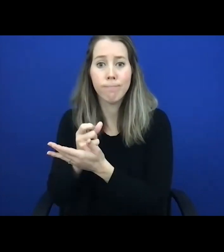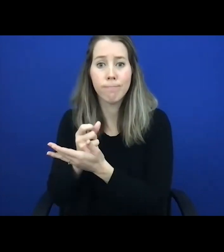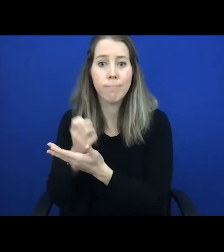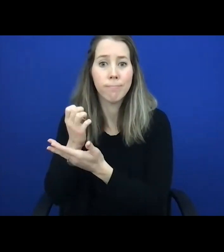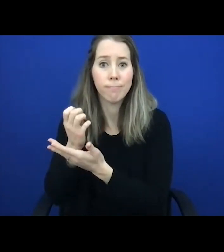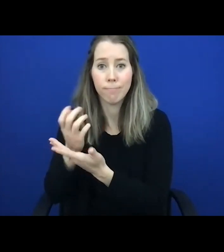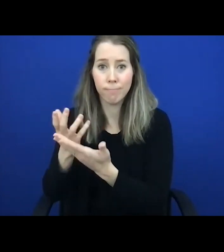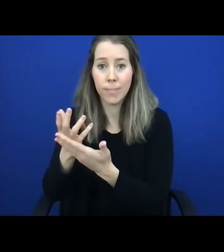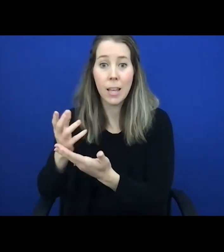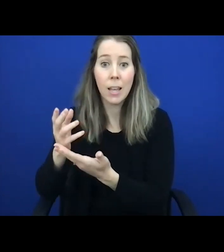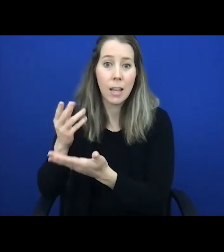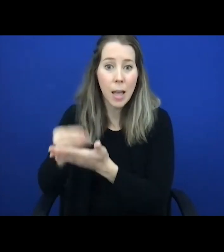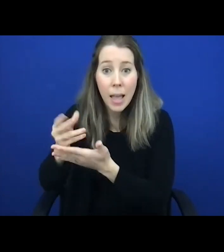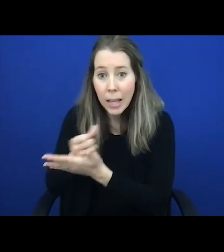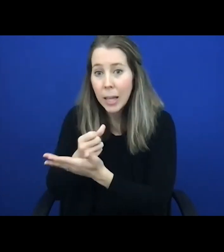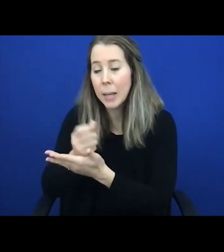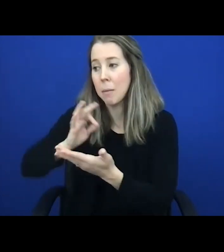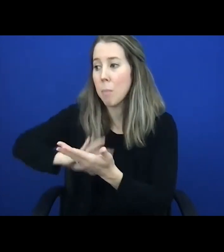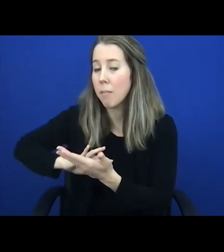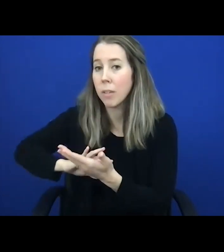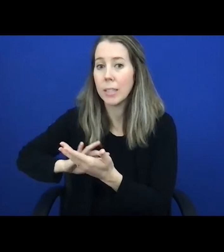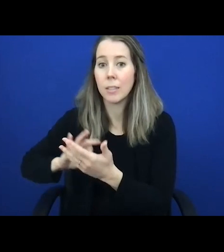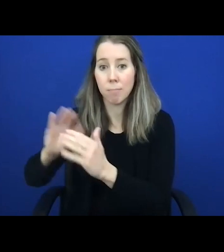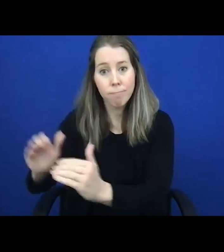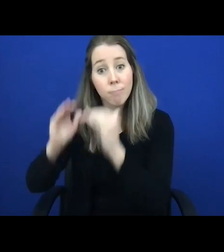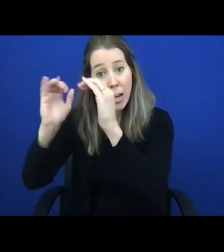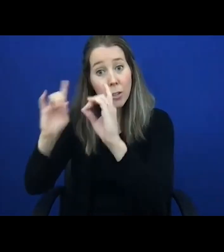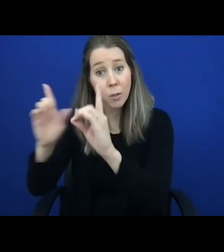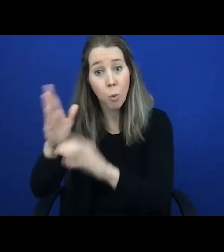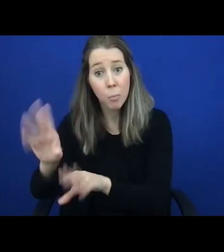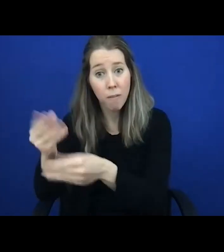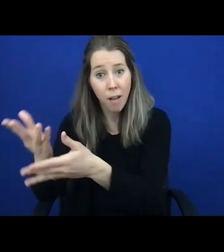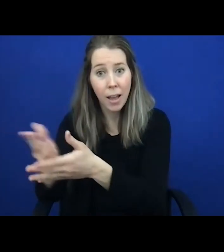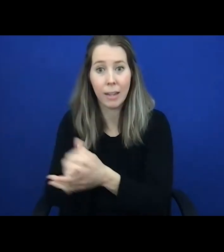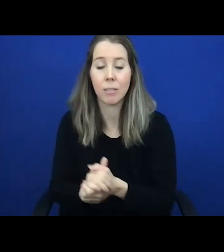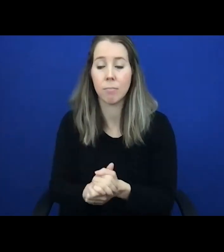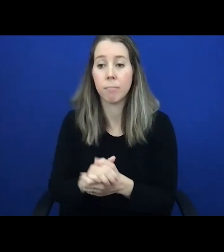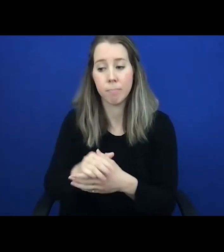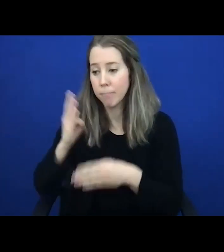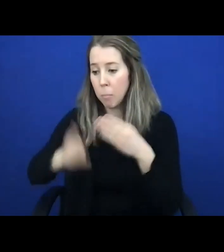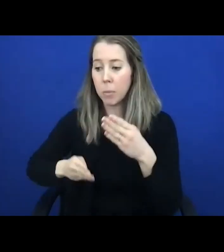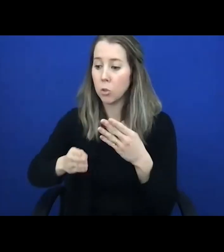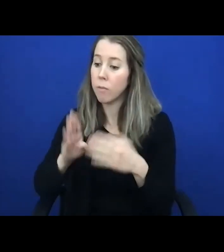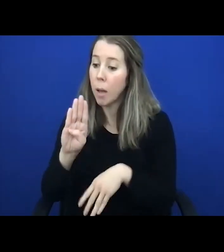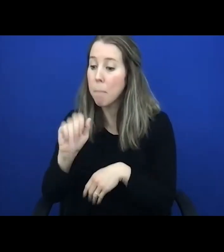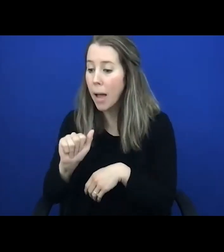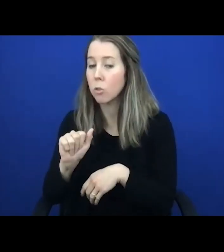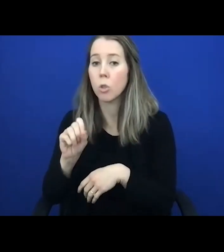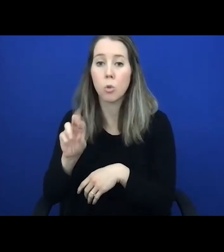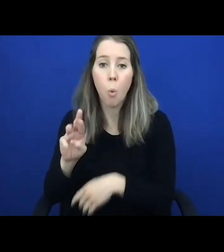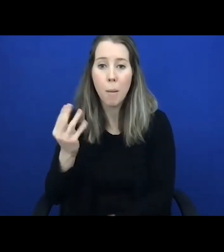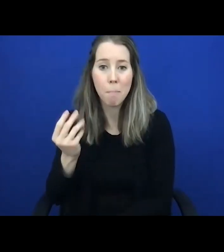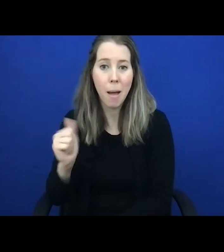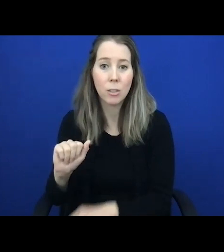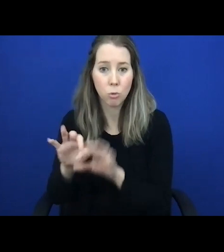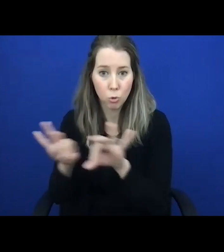and salary benefit that higher ed can provide. Completion of a bachelor's or master's can provide.